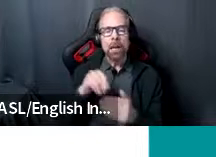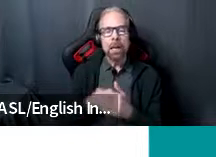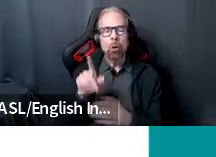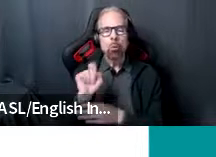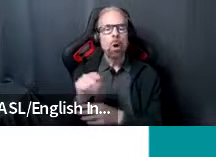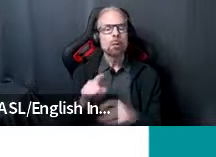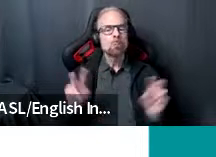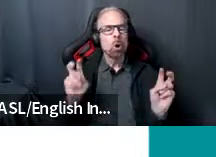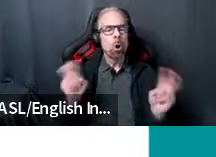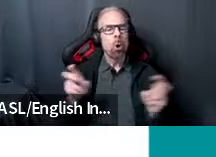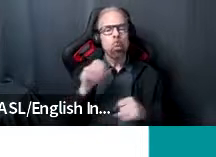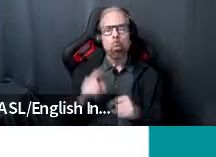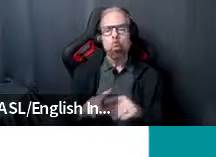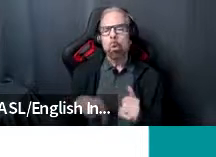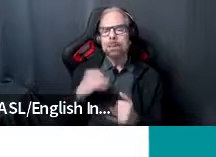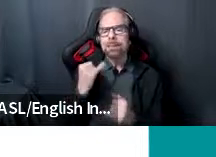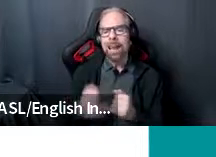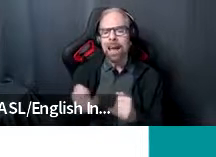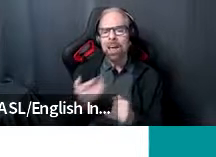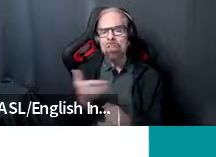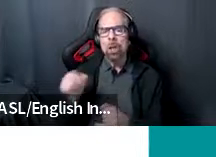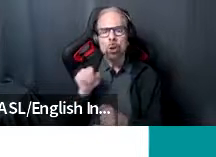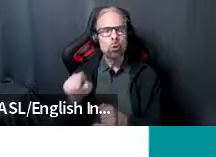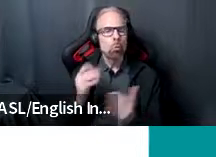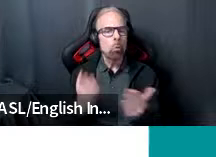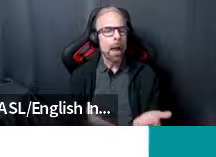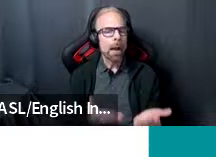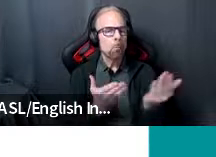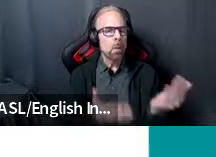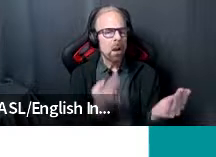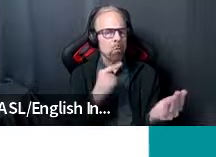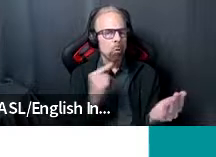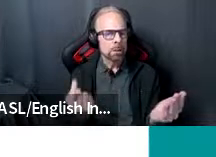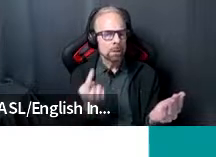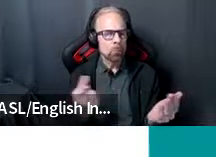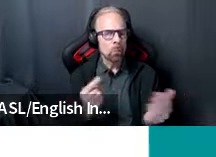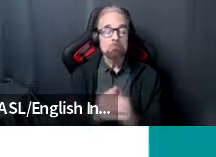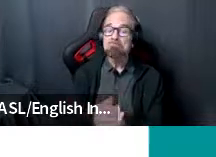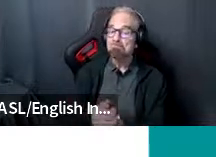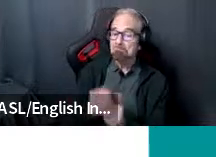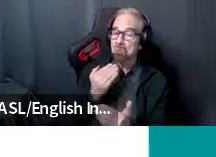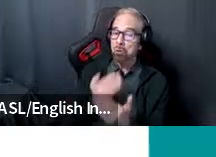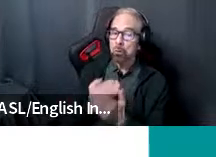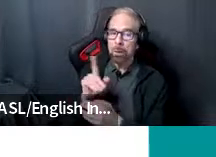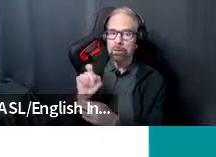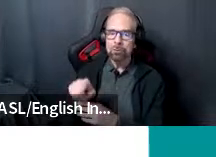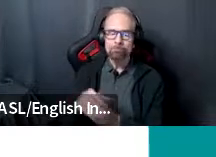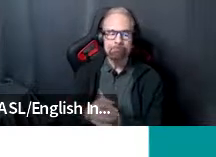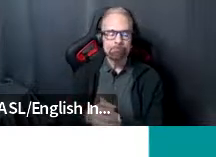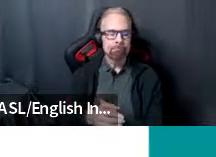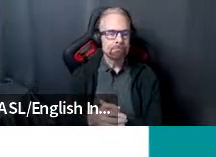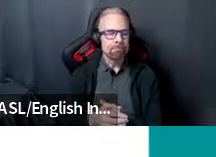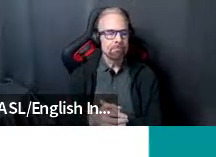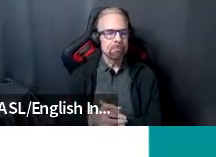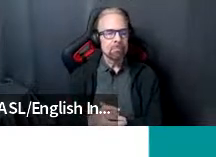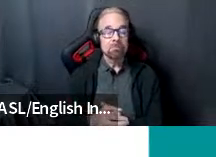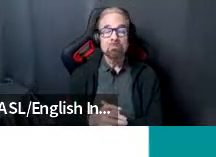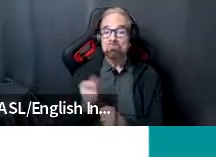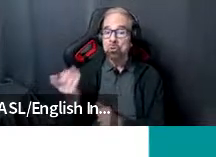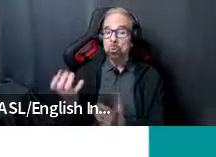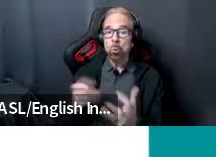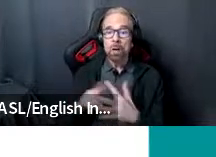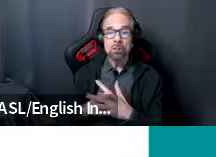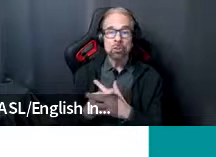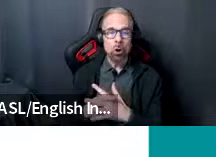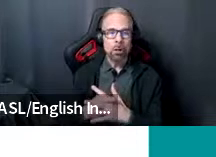you recommended to someone? Take some time. It's a good question today. Vicki, would you like to start? Not to put